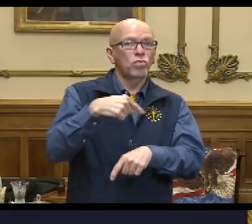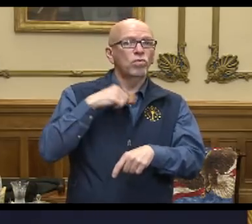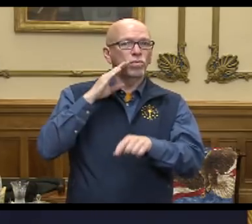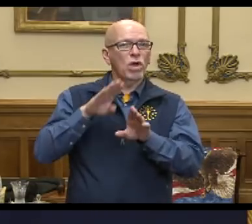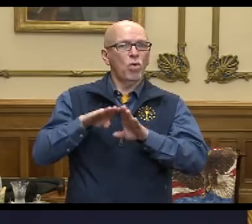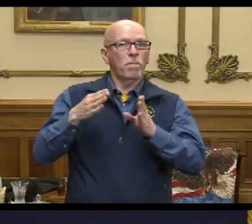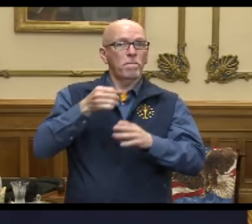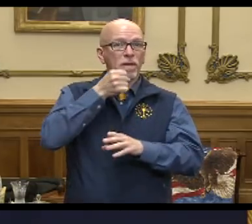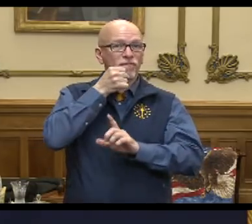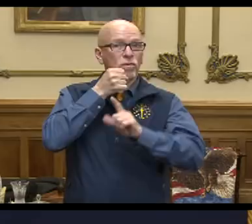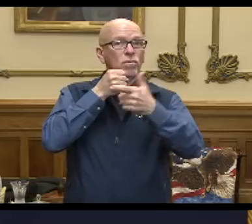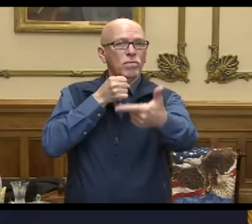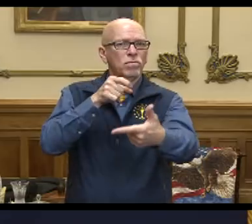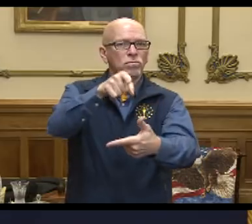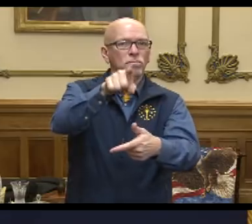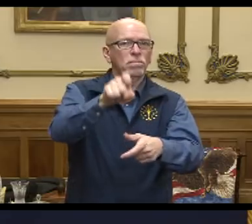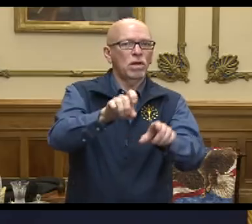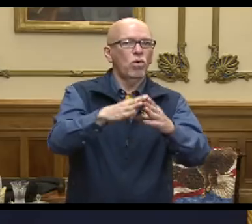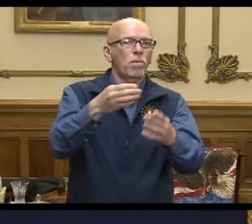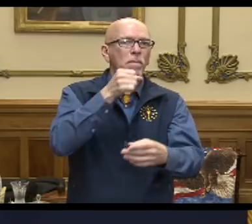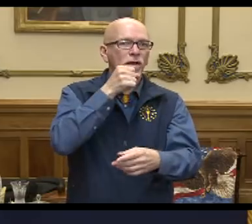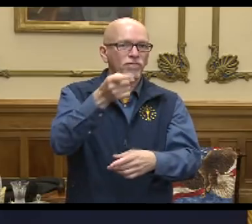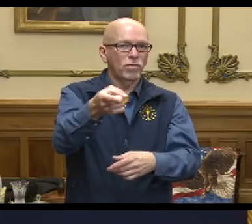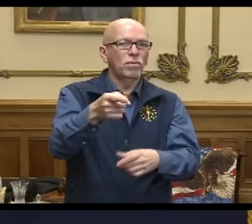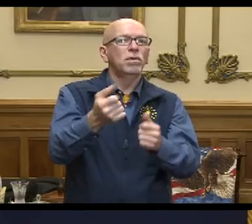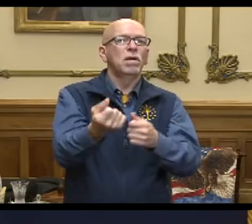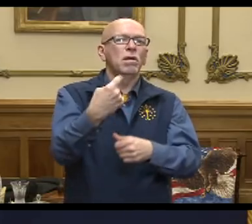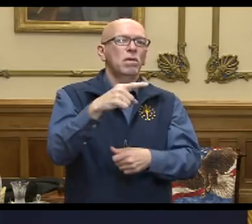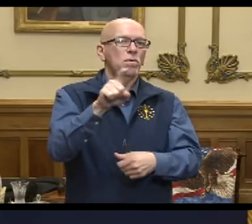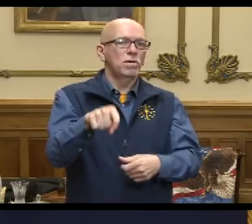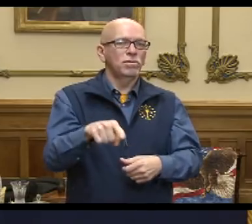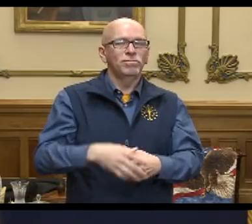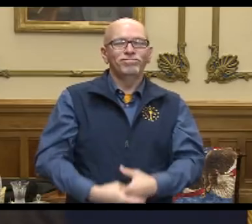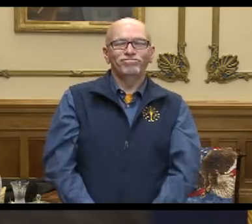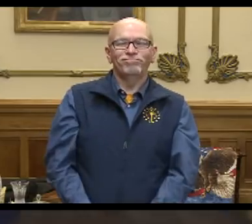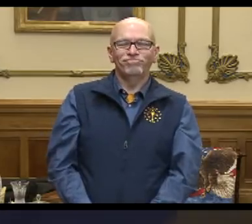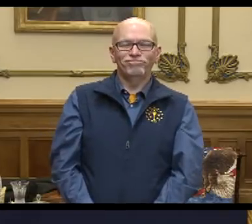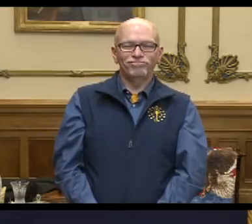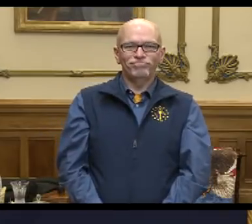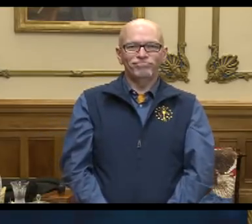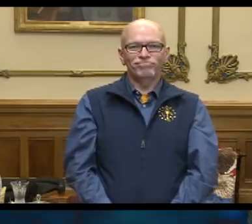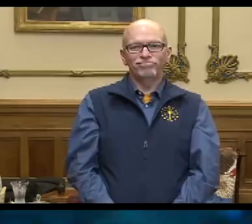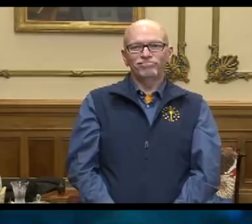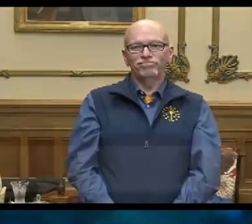your microphone, and then you also will have to unmute your microphone.